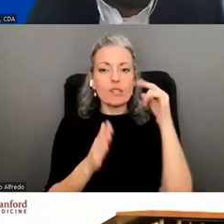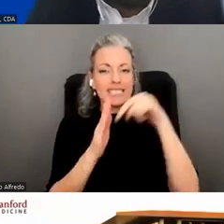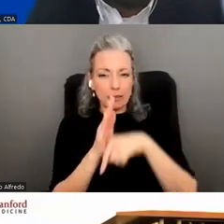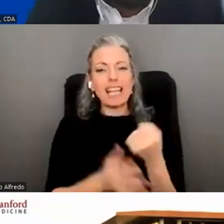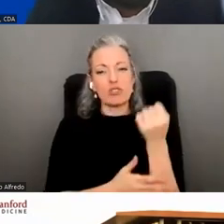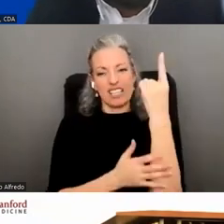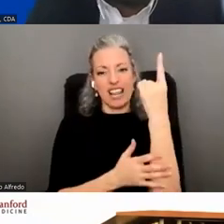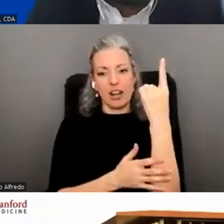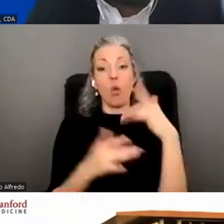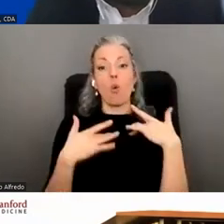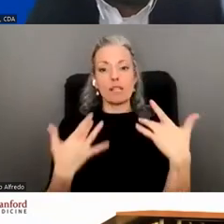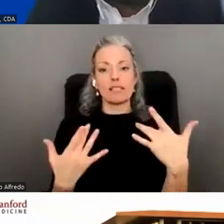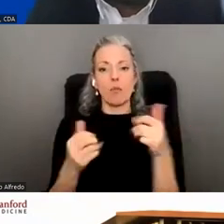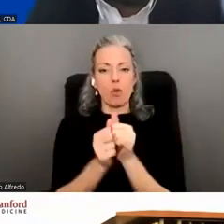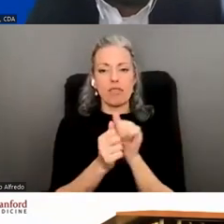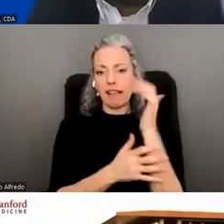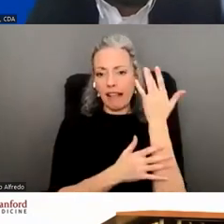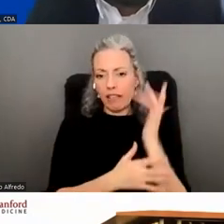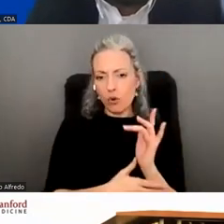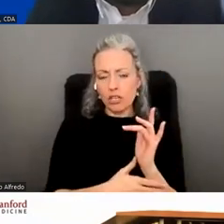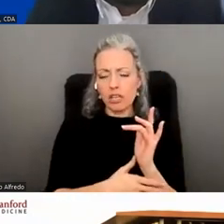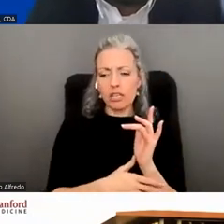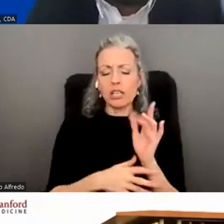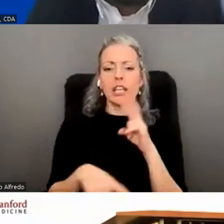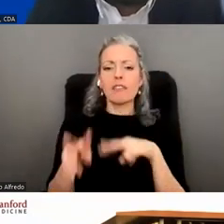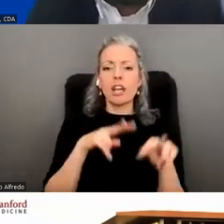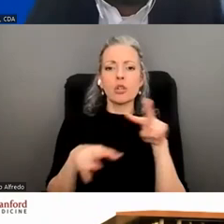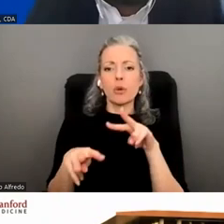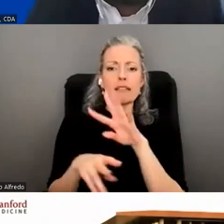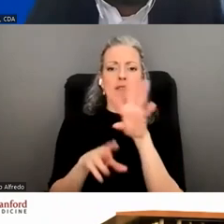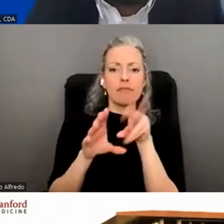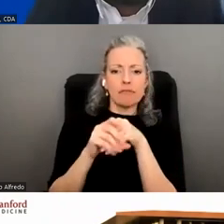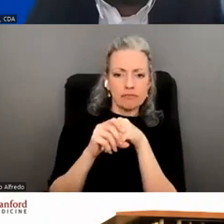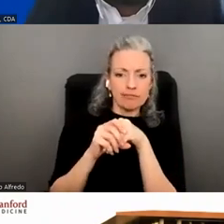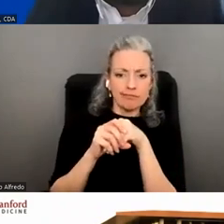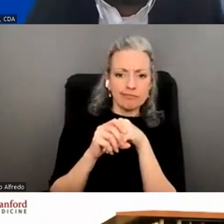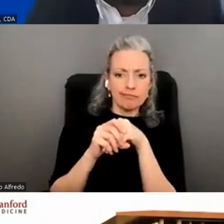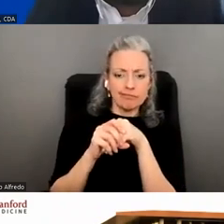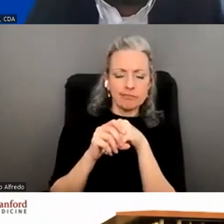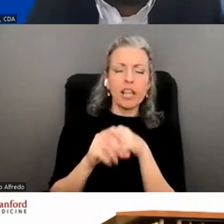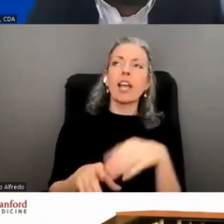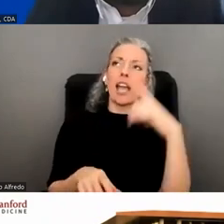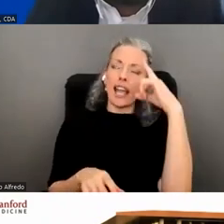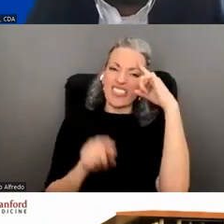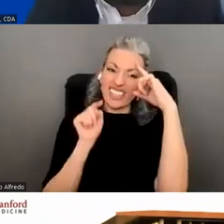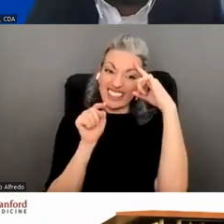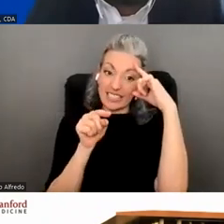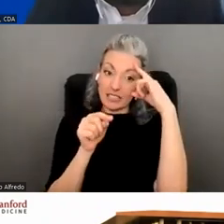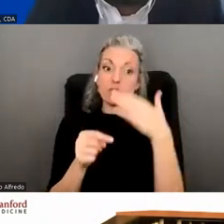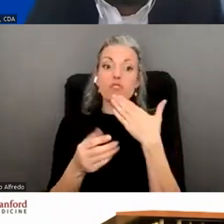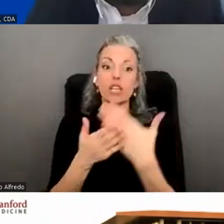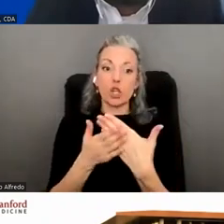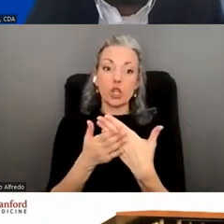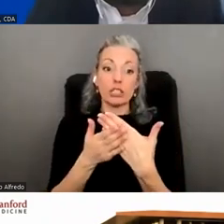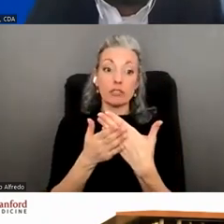understand what's going on in California and evaluate interventions? And so I think this is a really great public